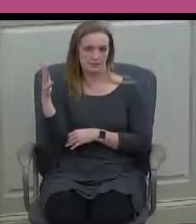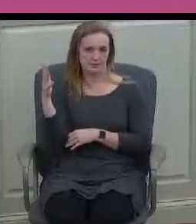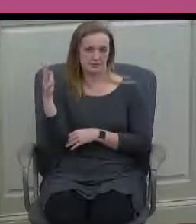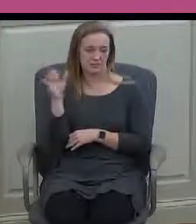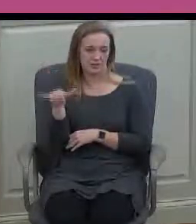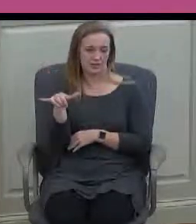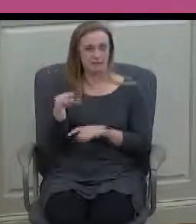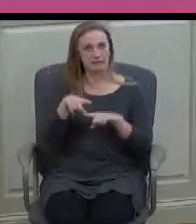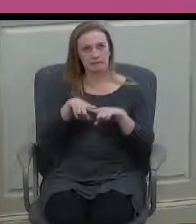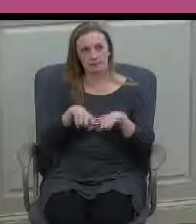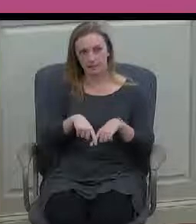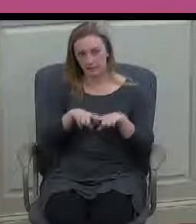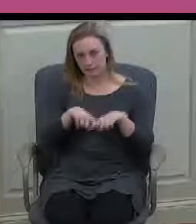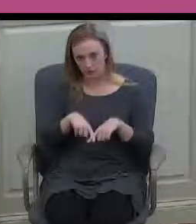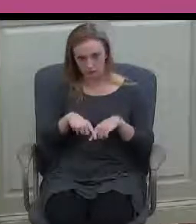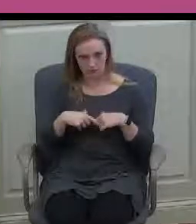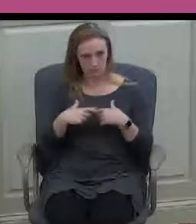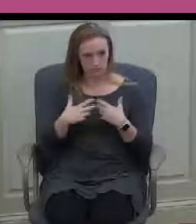that, depending on